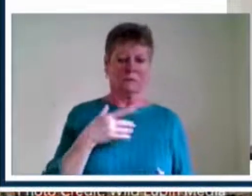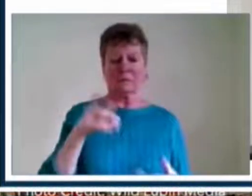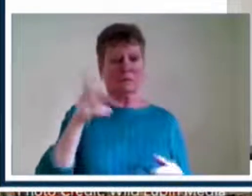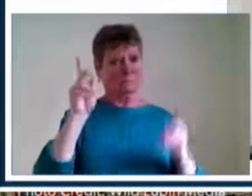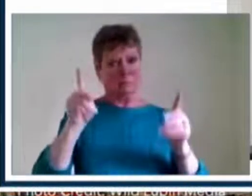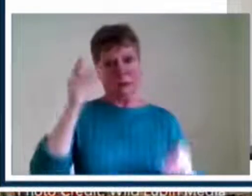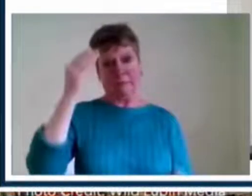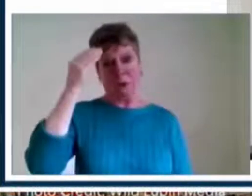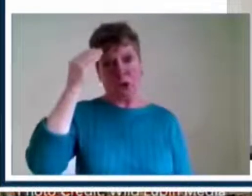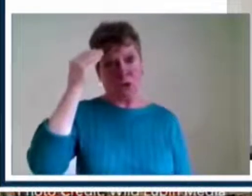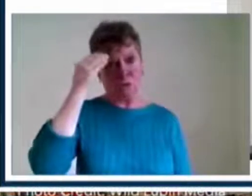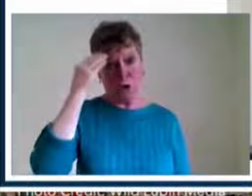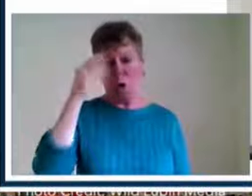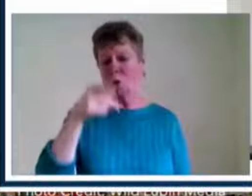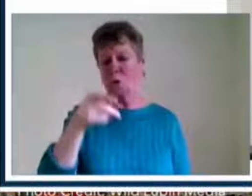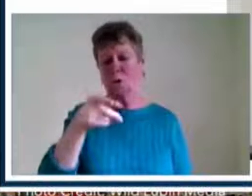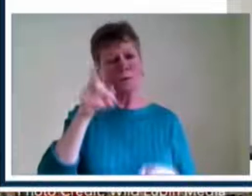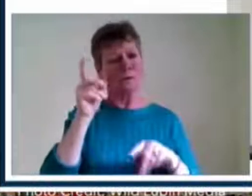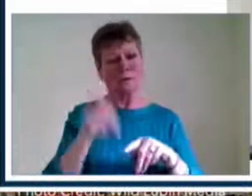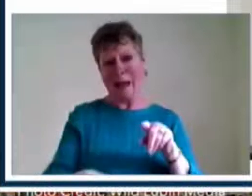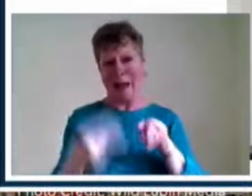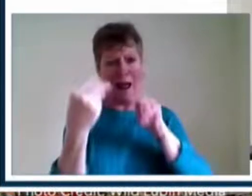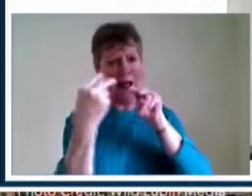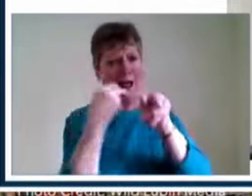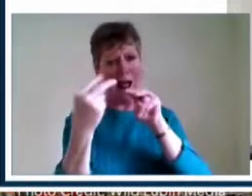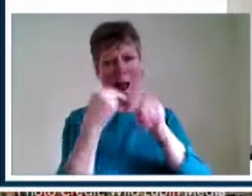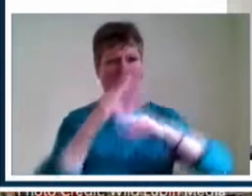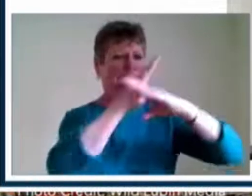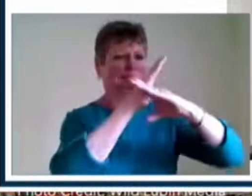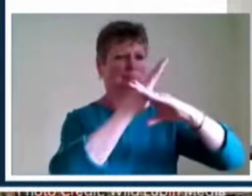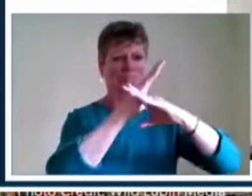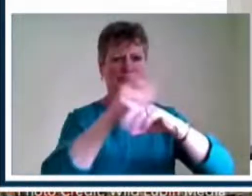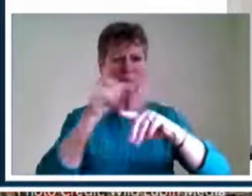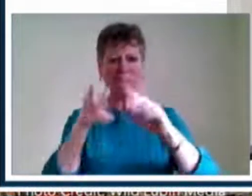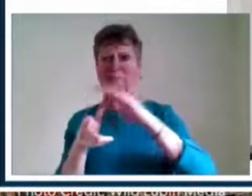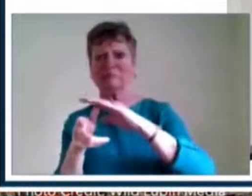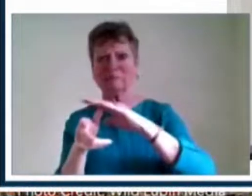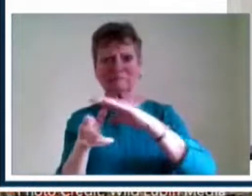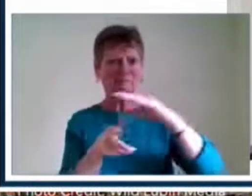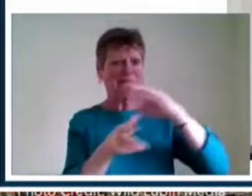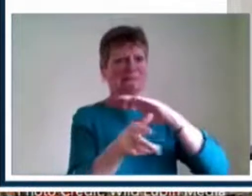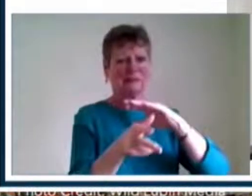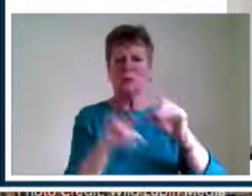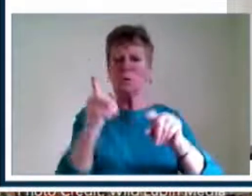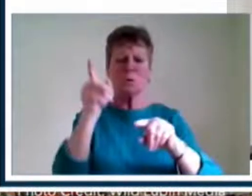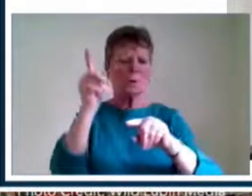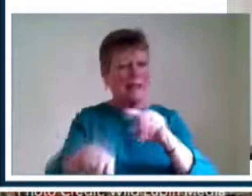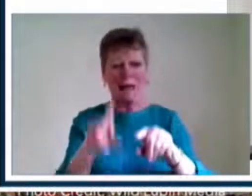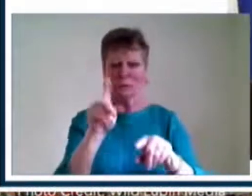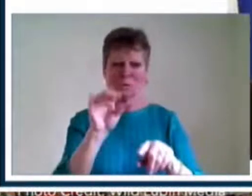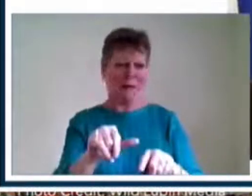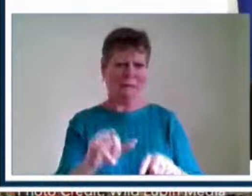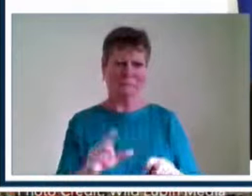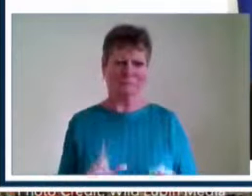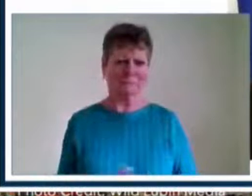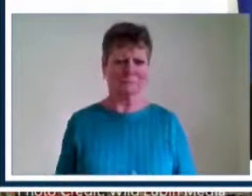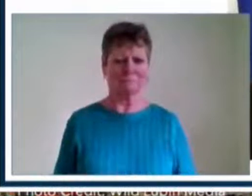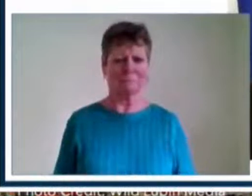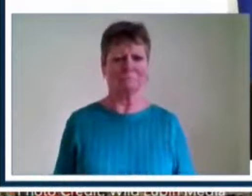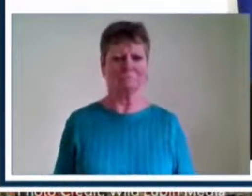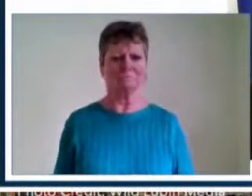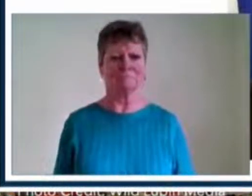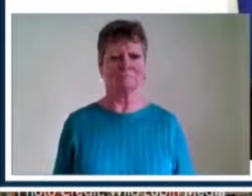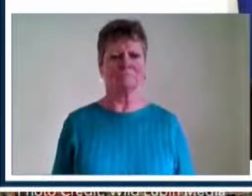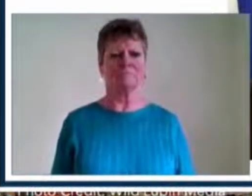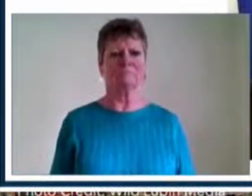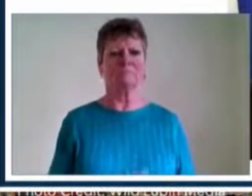You can't block the highway. You just can't do it. But I have great confidence in the law enforcement in this province. Next, we'll go to Adrien